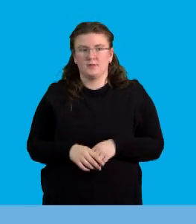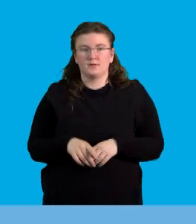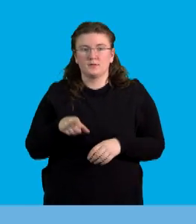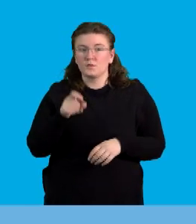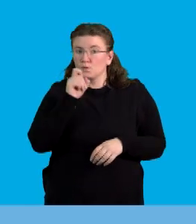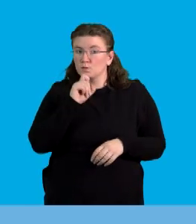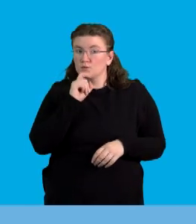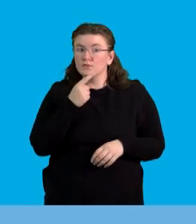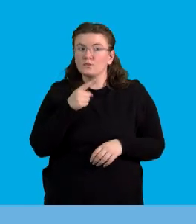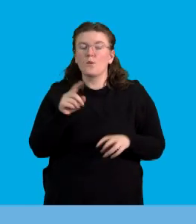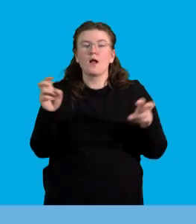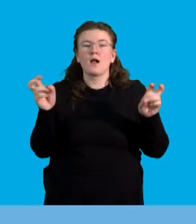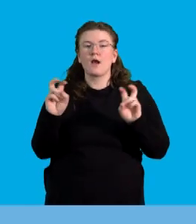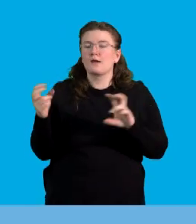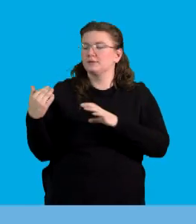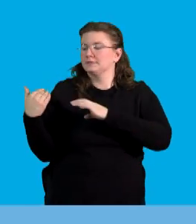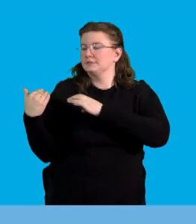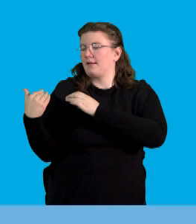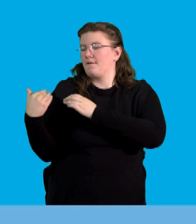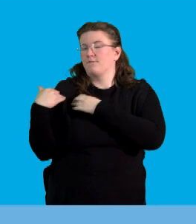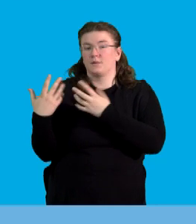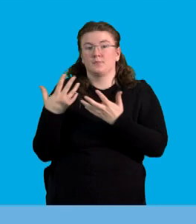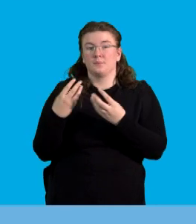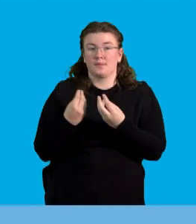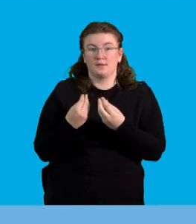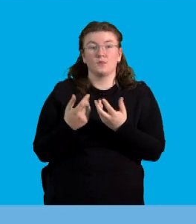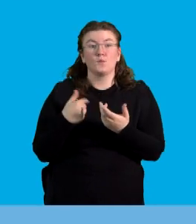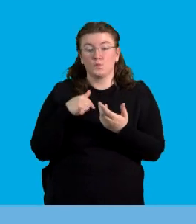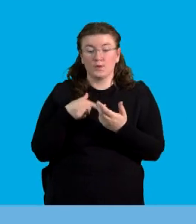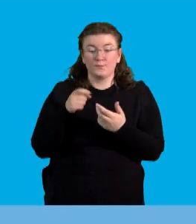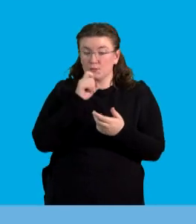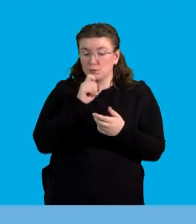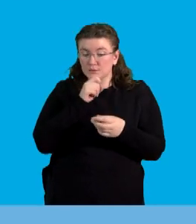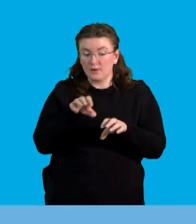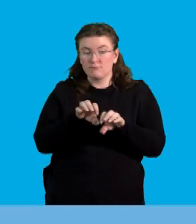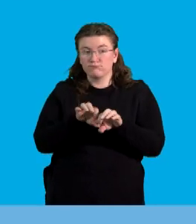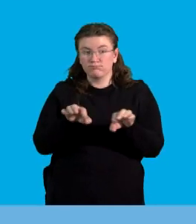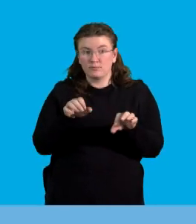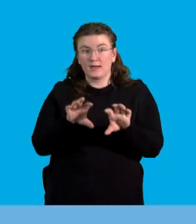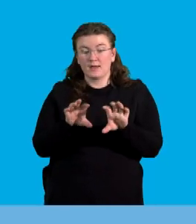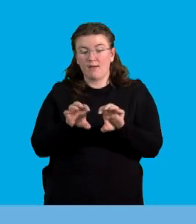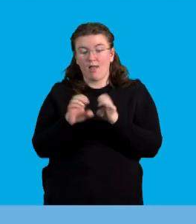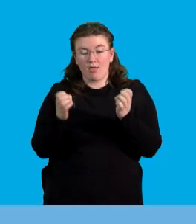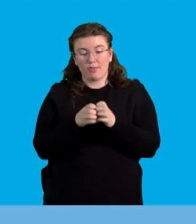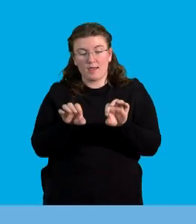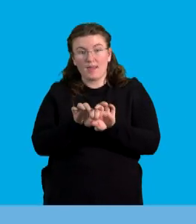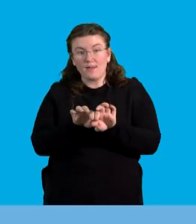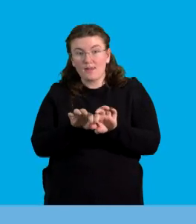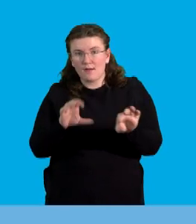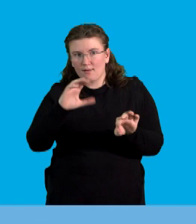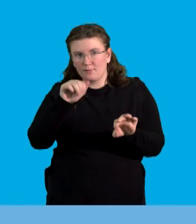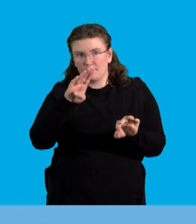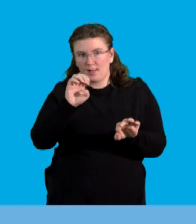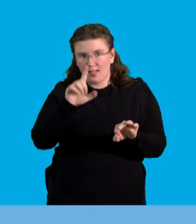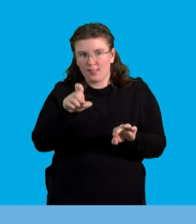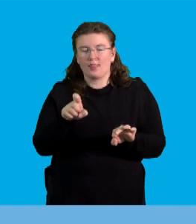used to safely discharge the charge to the ground. So we are using the earth cable to safely discharge the charge that we can